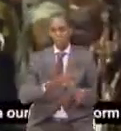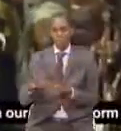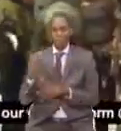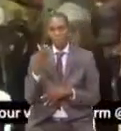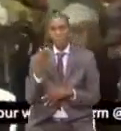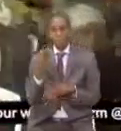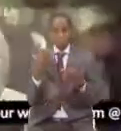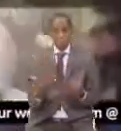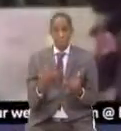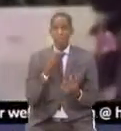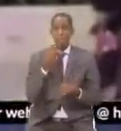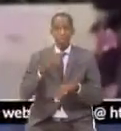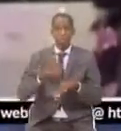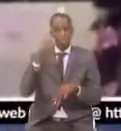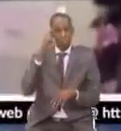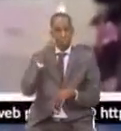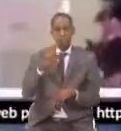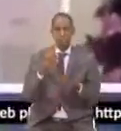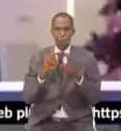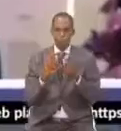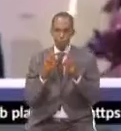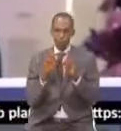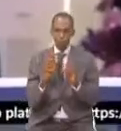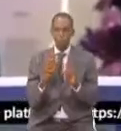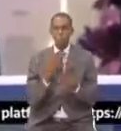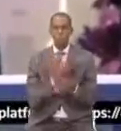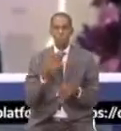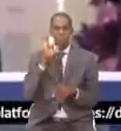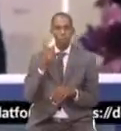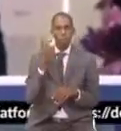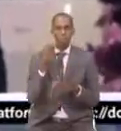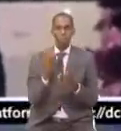you check up and you will see that the miracle is there. Do that.